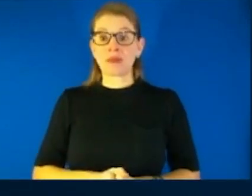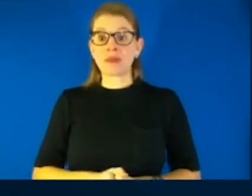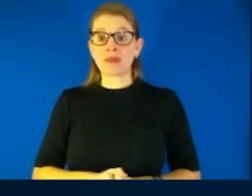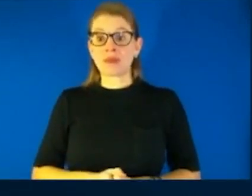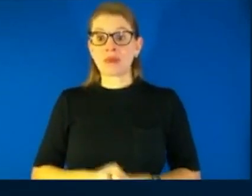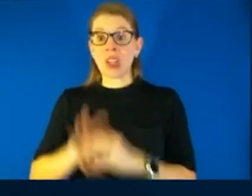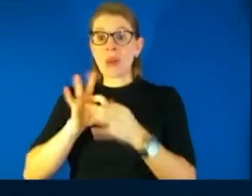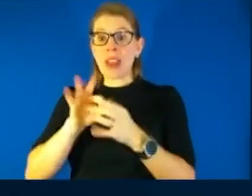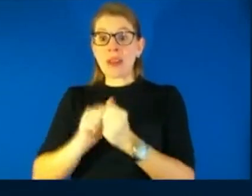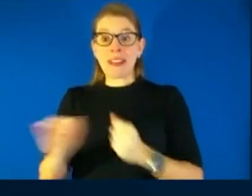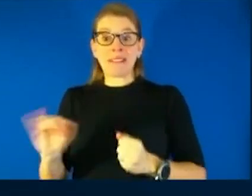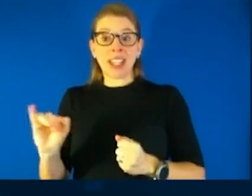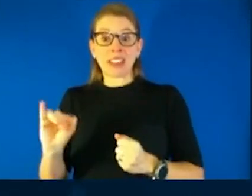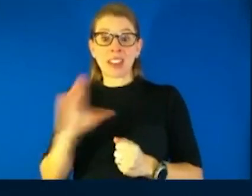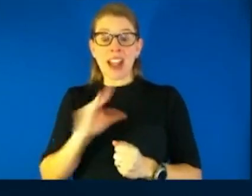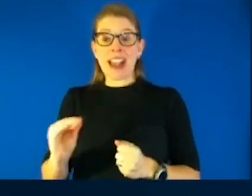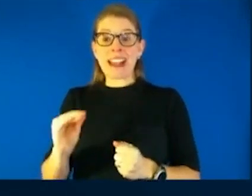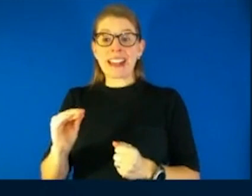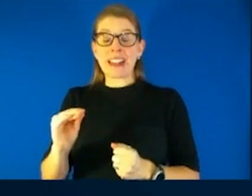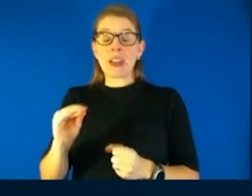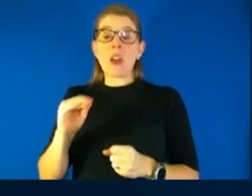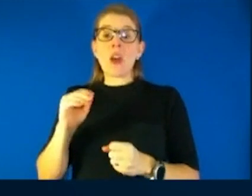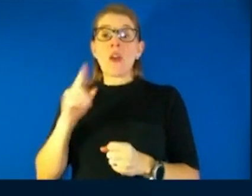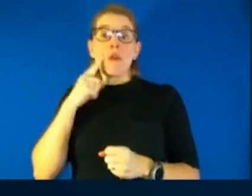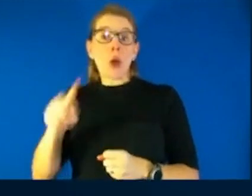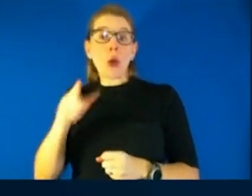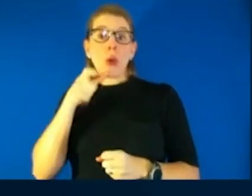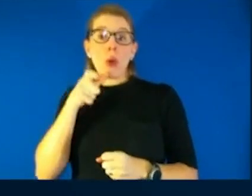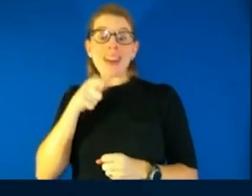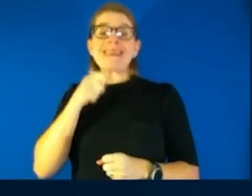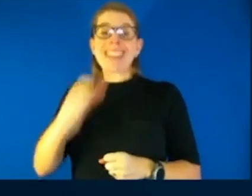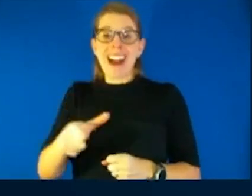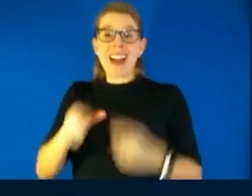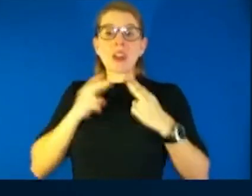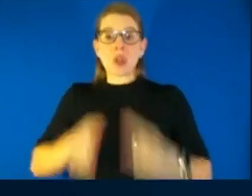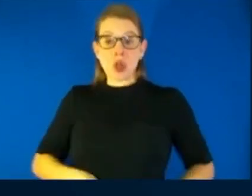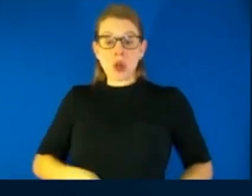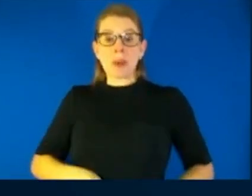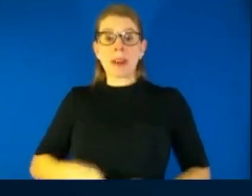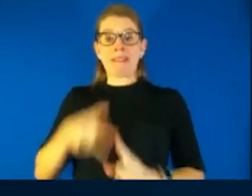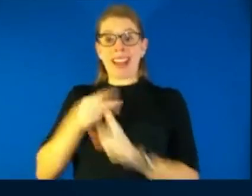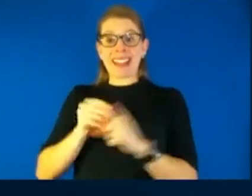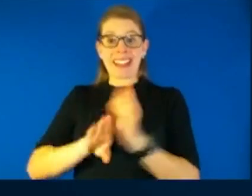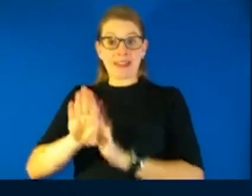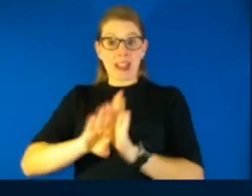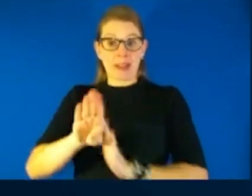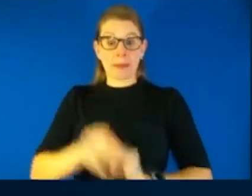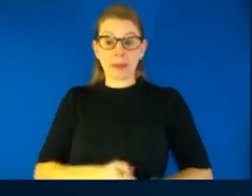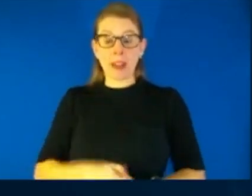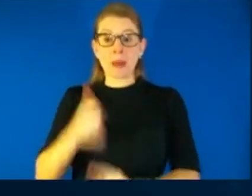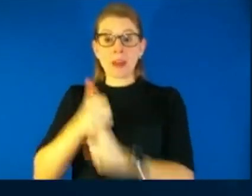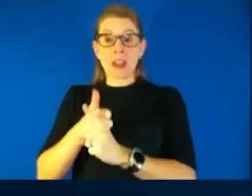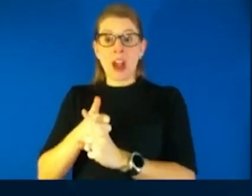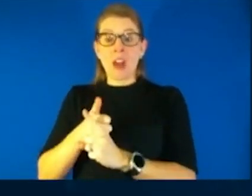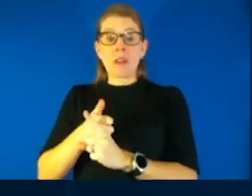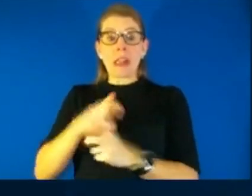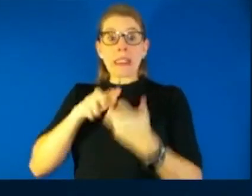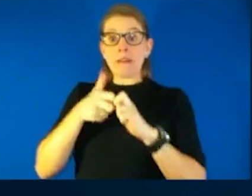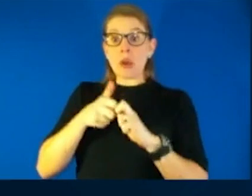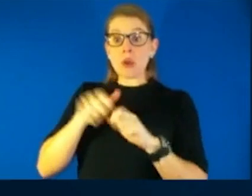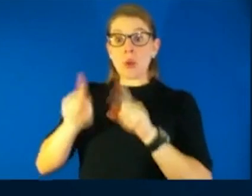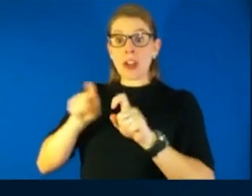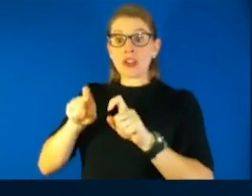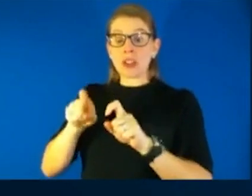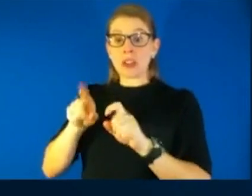infections in non-human species vaccine development. So he's going to answer all of the difficult questions, Jessica.